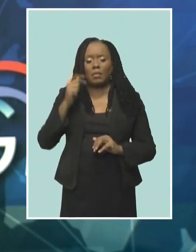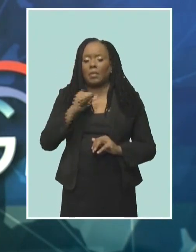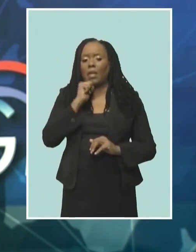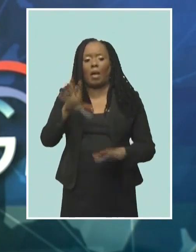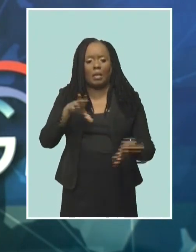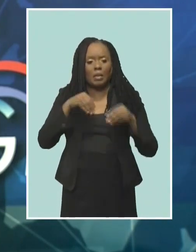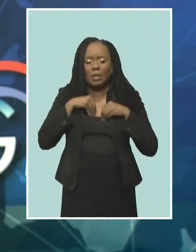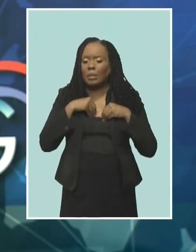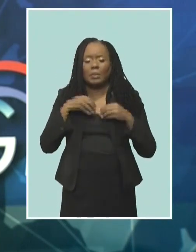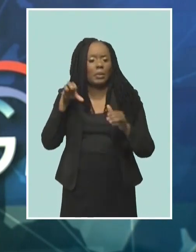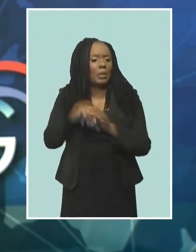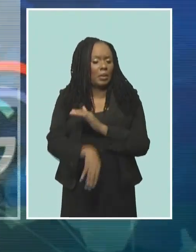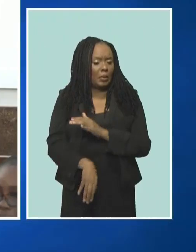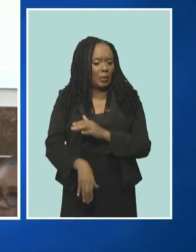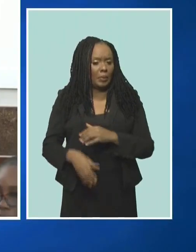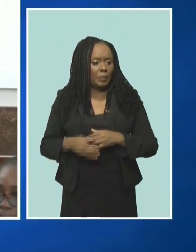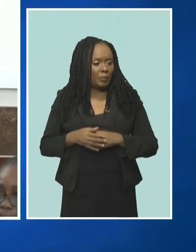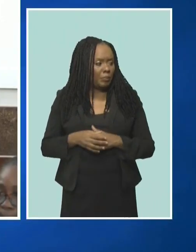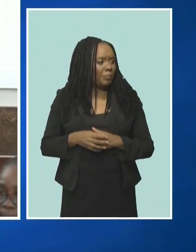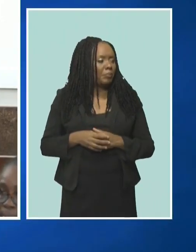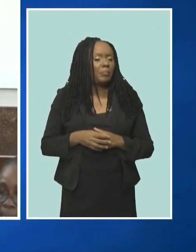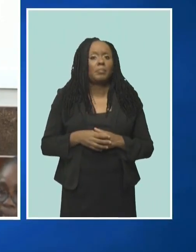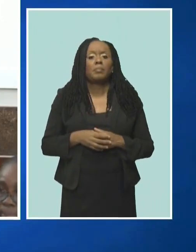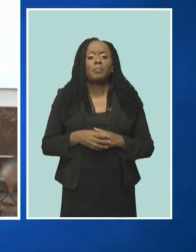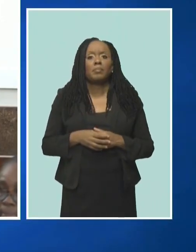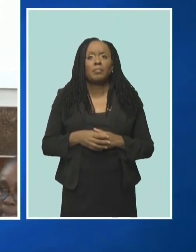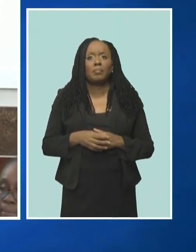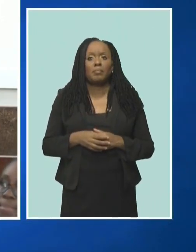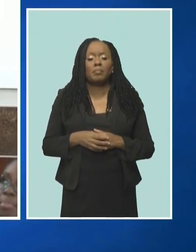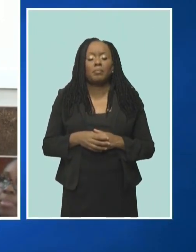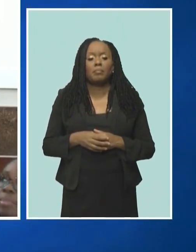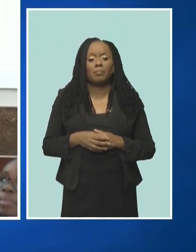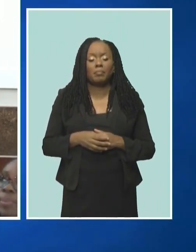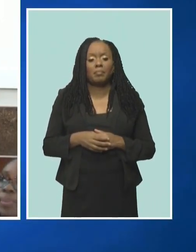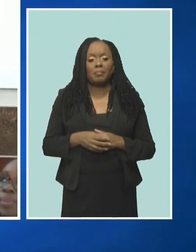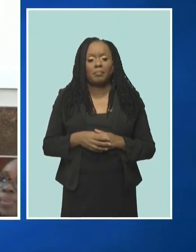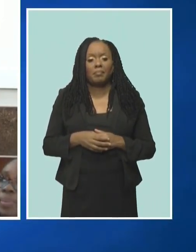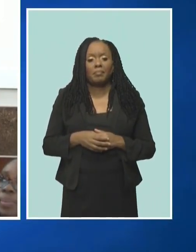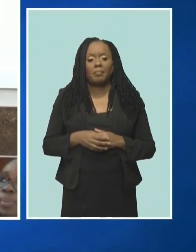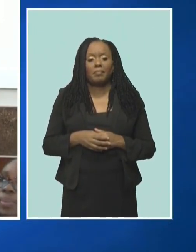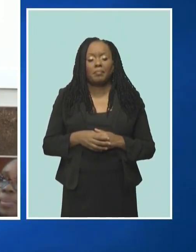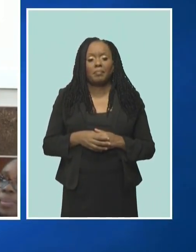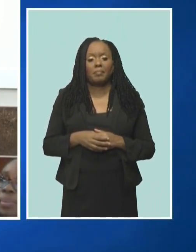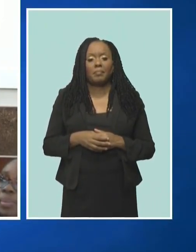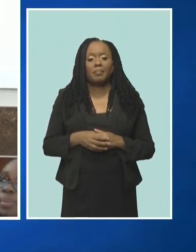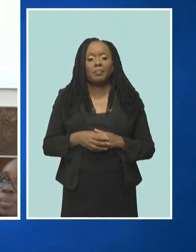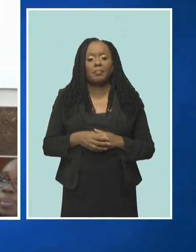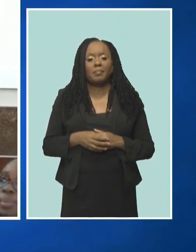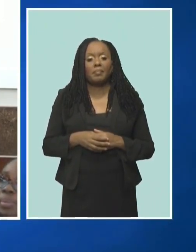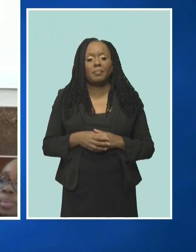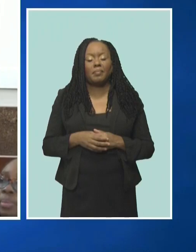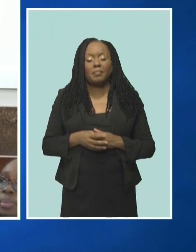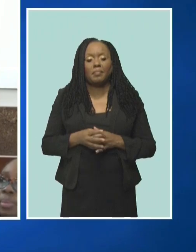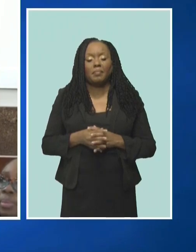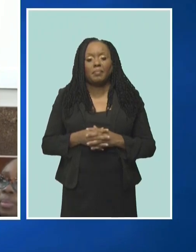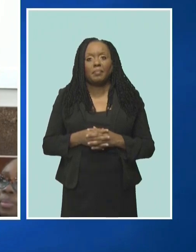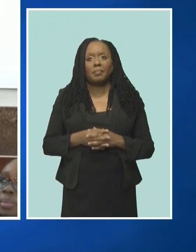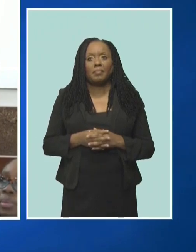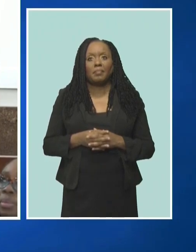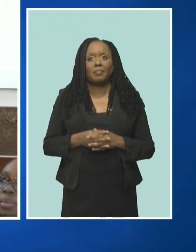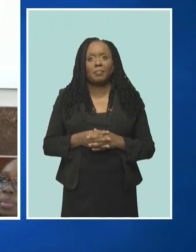crime. No longer can counsel plead, Your